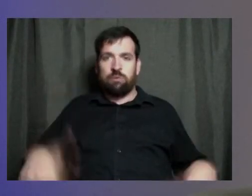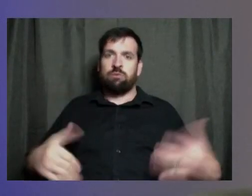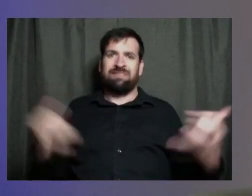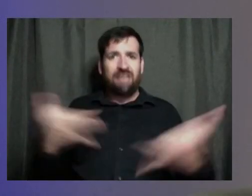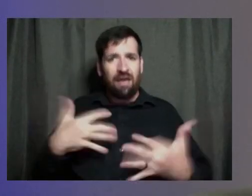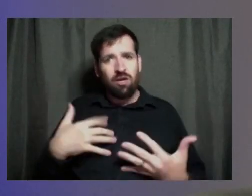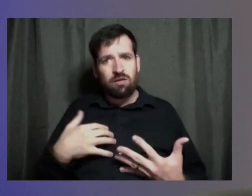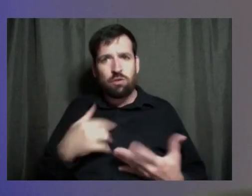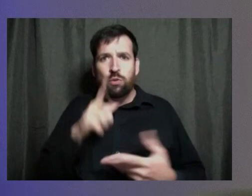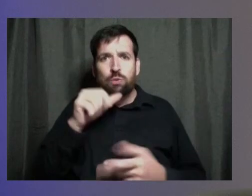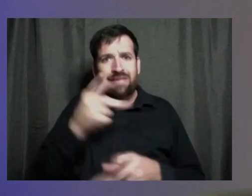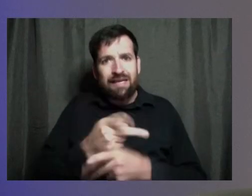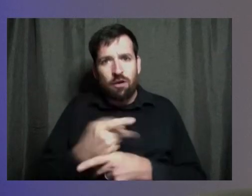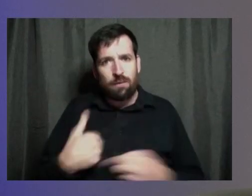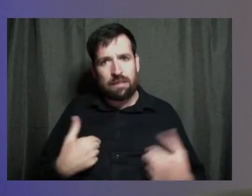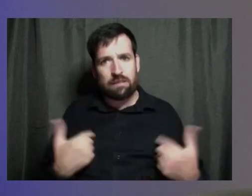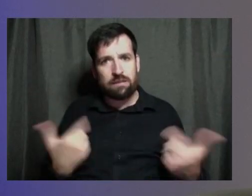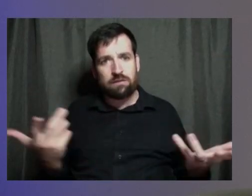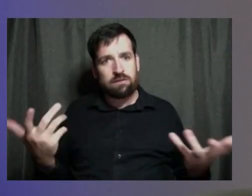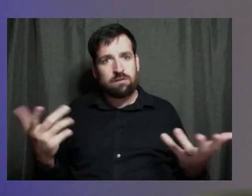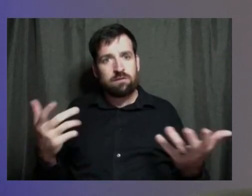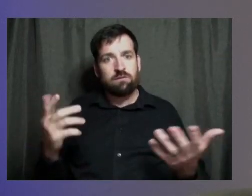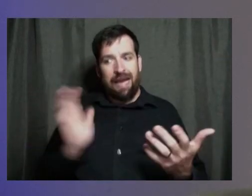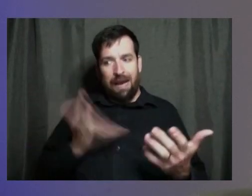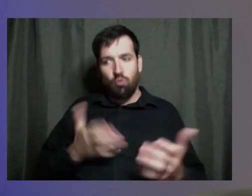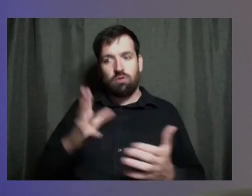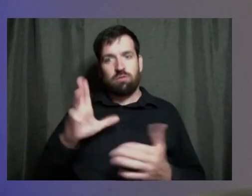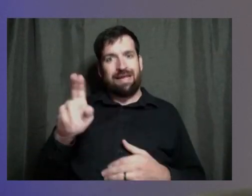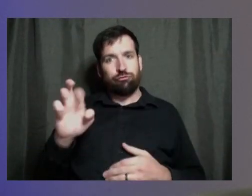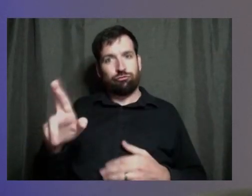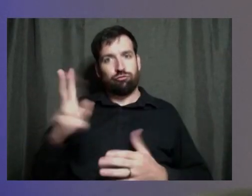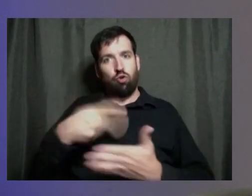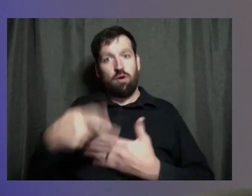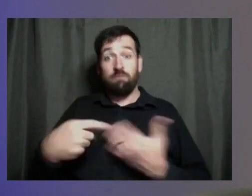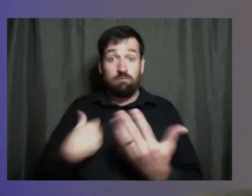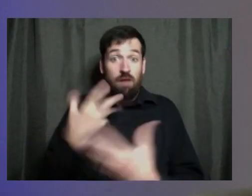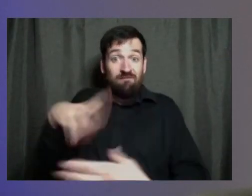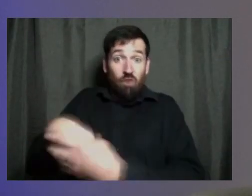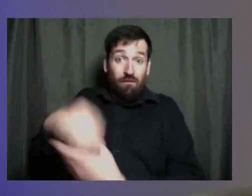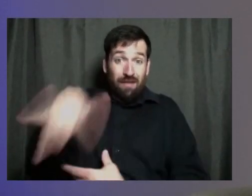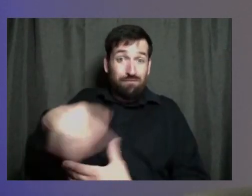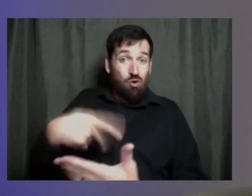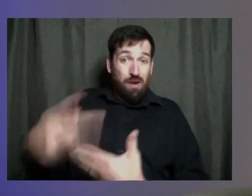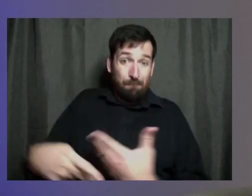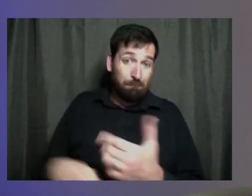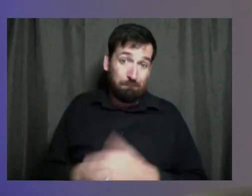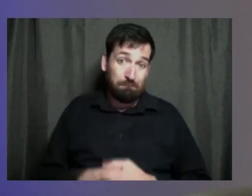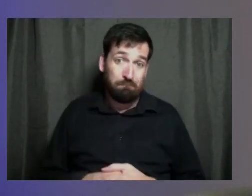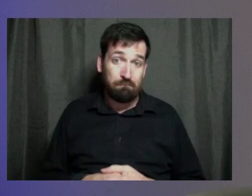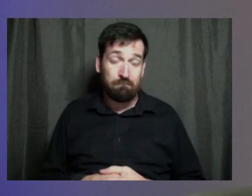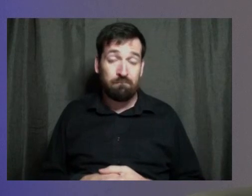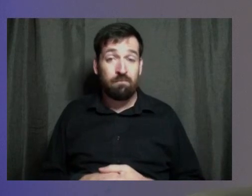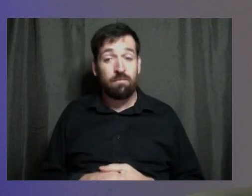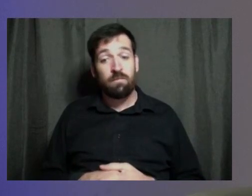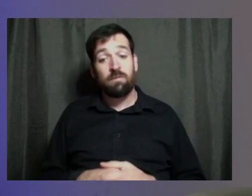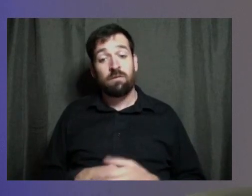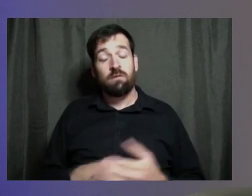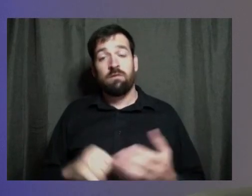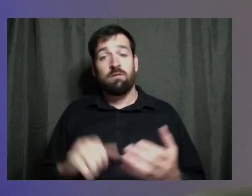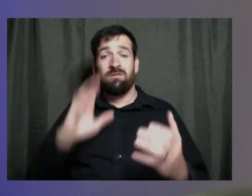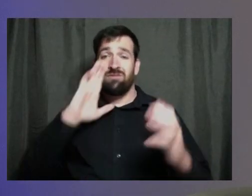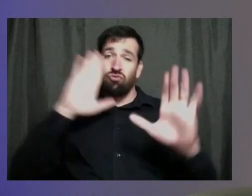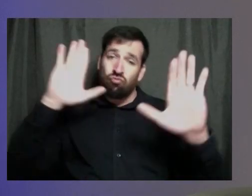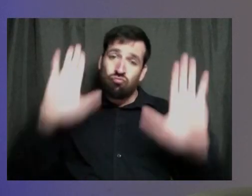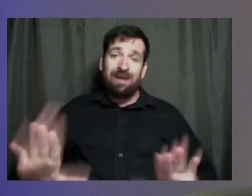the great things about our cancer program, and again, I participate with that program, is that is a great team of